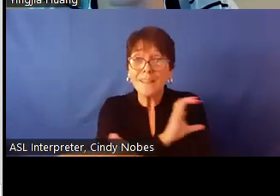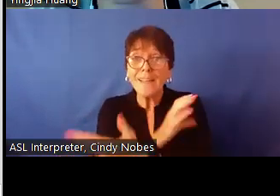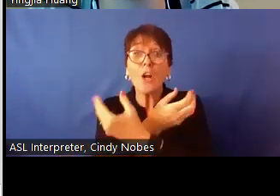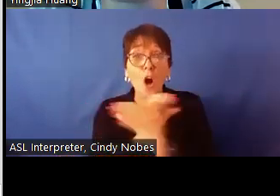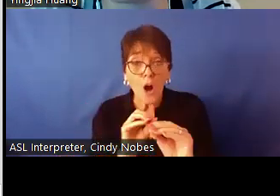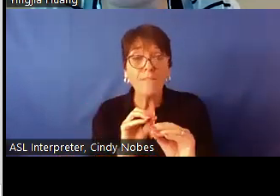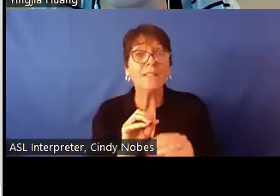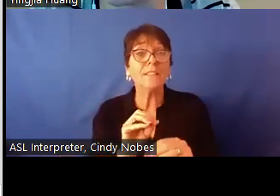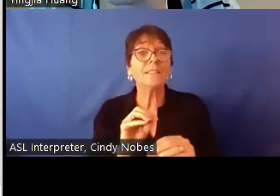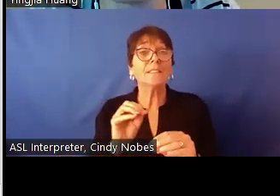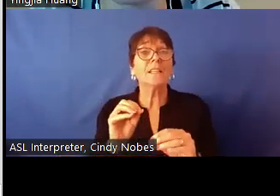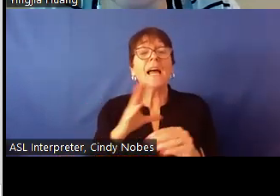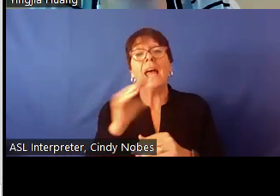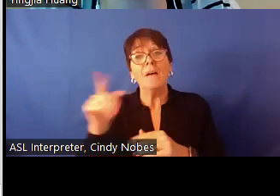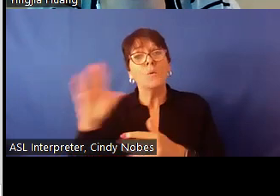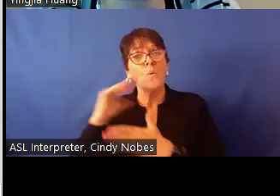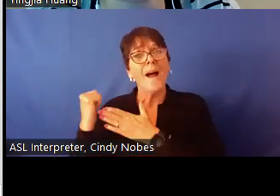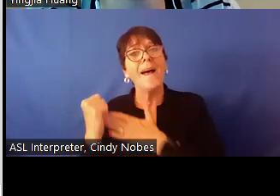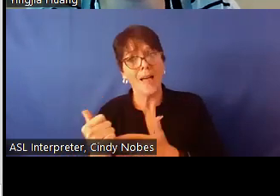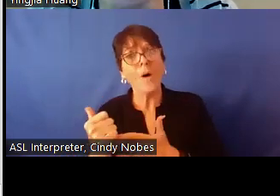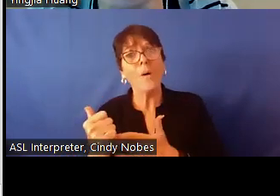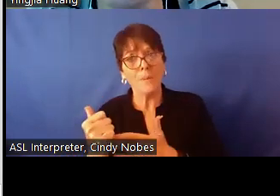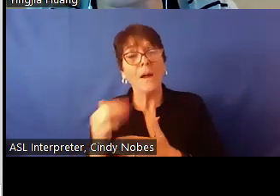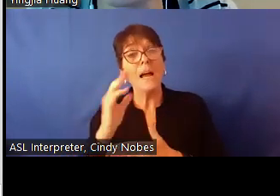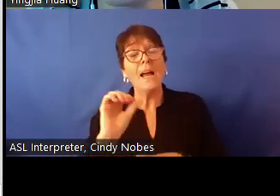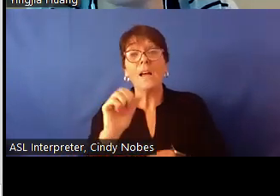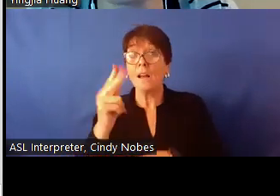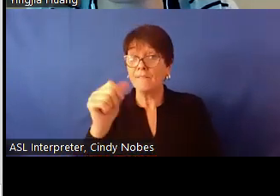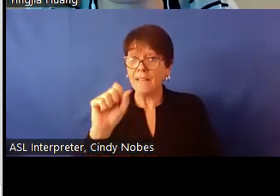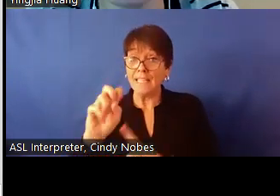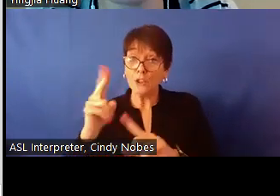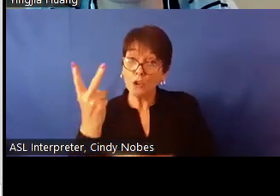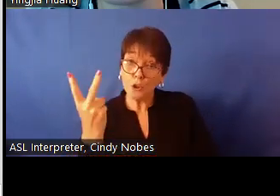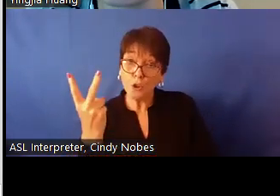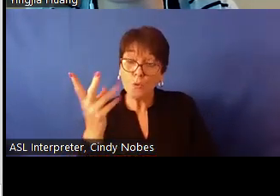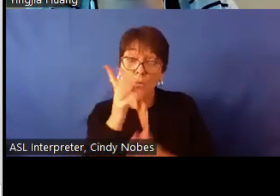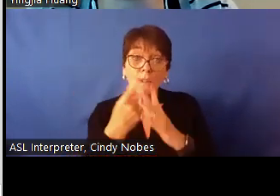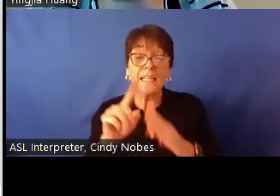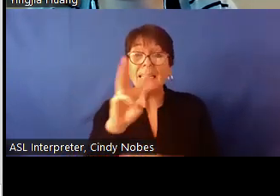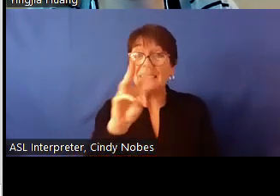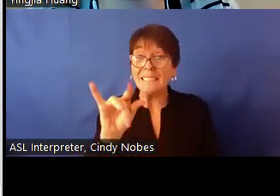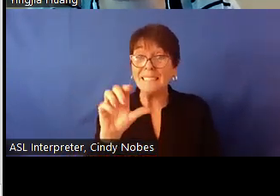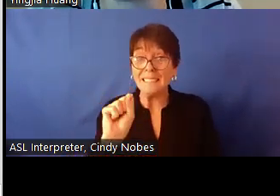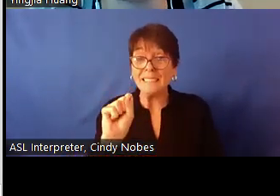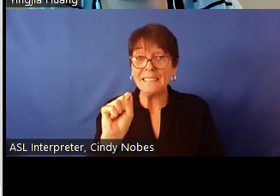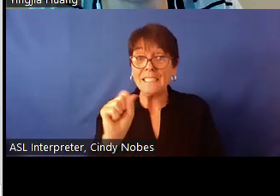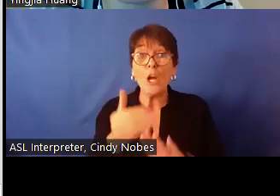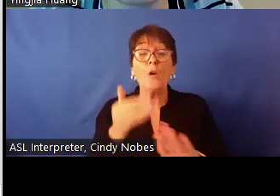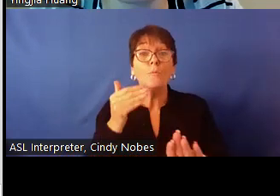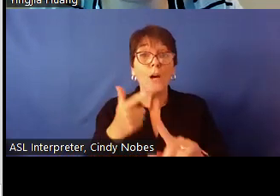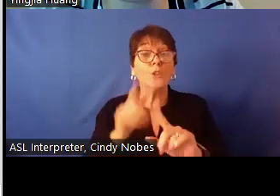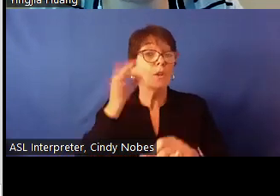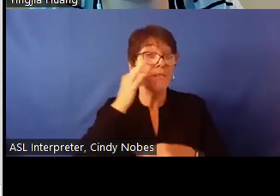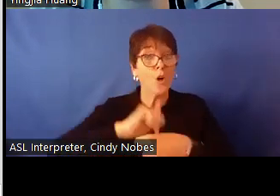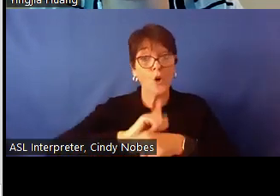their call scripts and website banners to help the matter. And phase two, actually, we're looking to commence 60 days prior to the federal